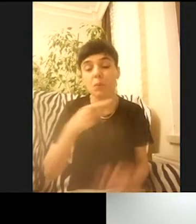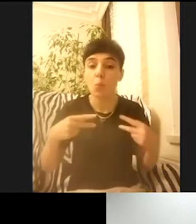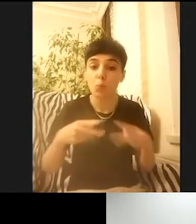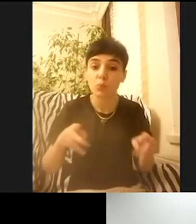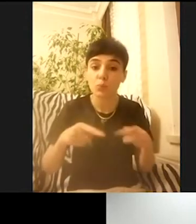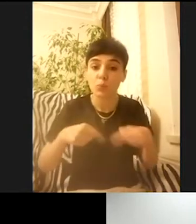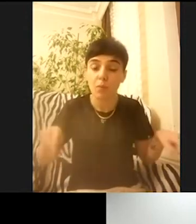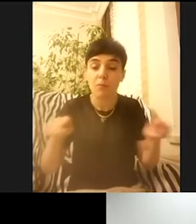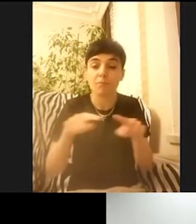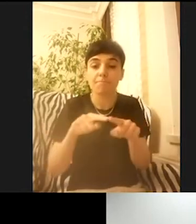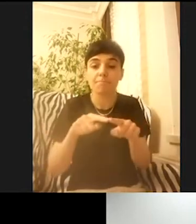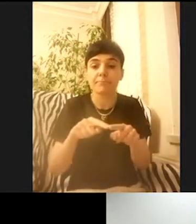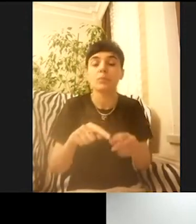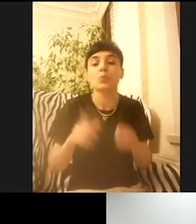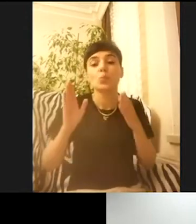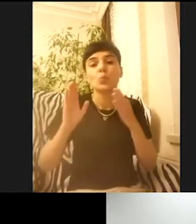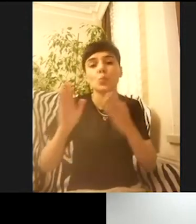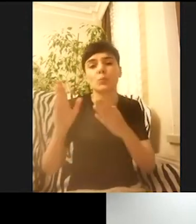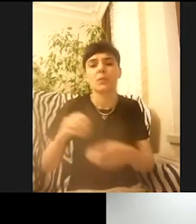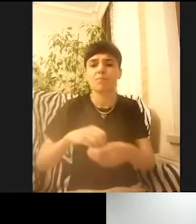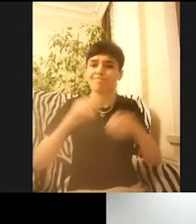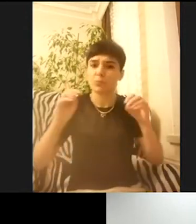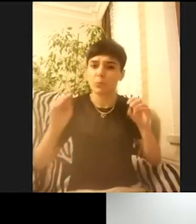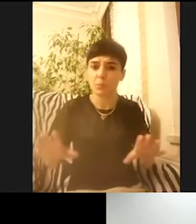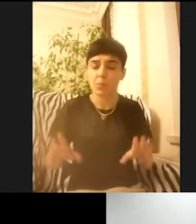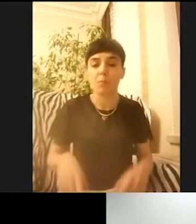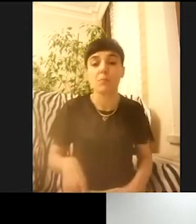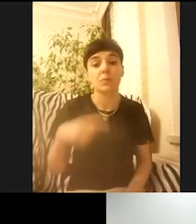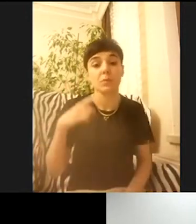I would like to go to Emrah Karakush. Are you there, Emrah?